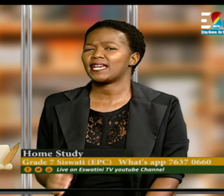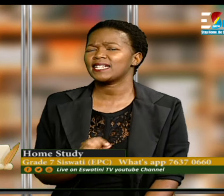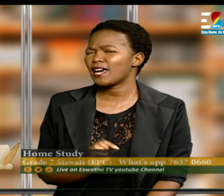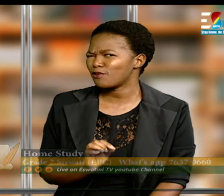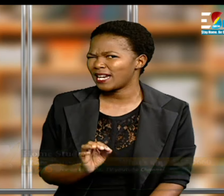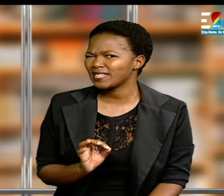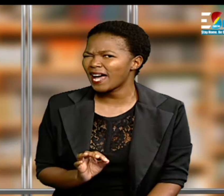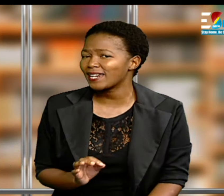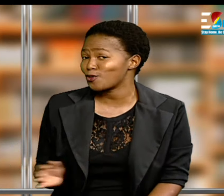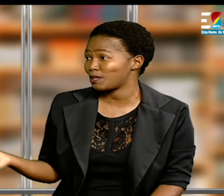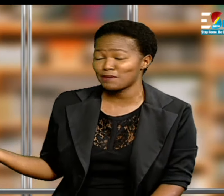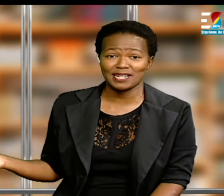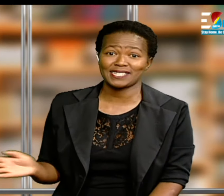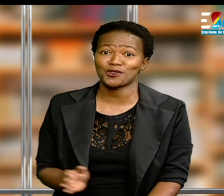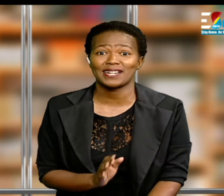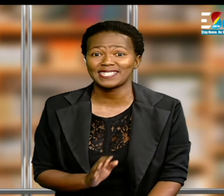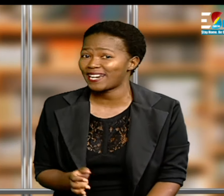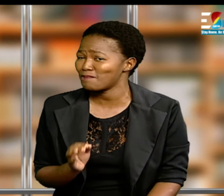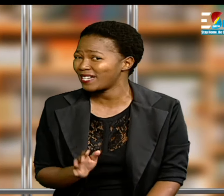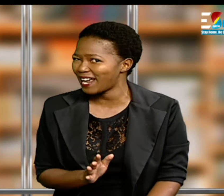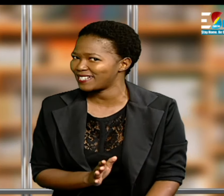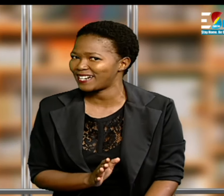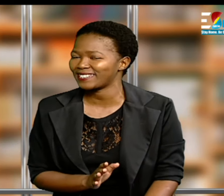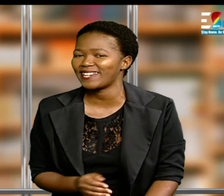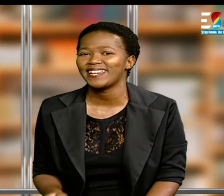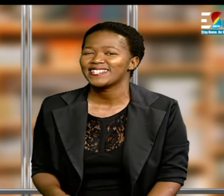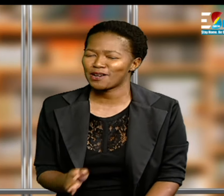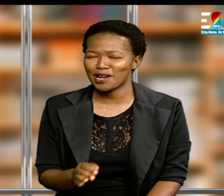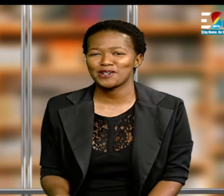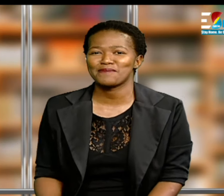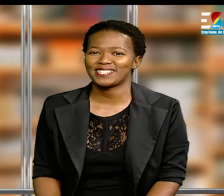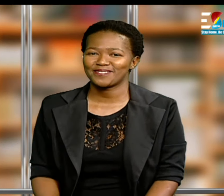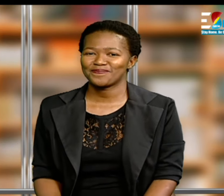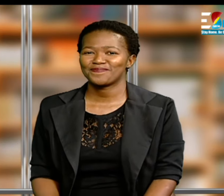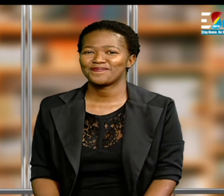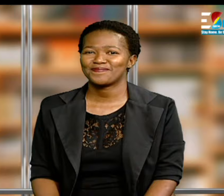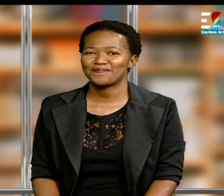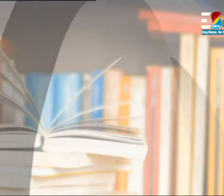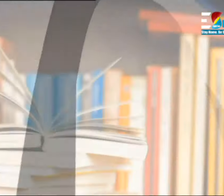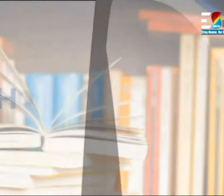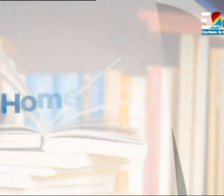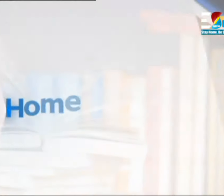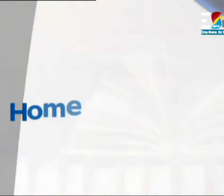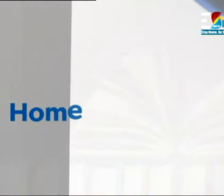nje ilikhefu lelincane kuze maybe nazethu anathe emandana nje kancane siyabuya khona manje.